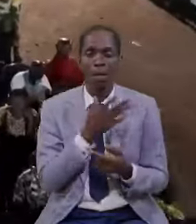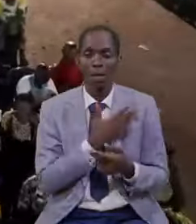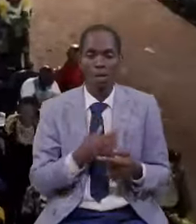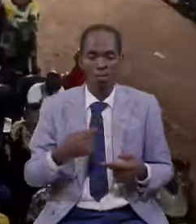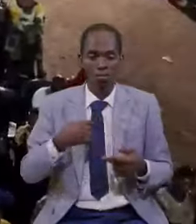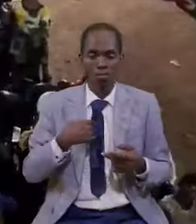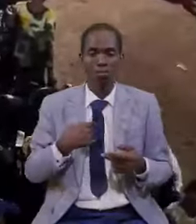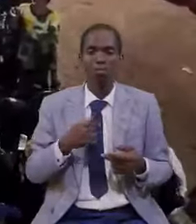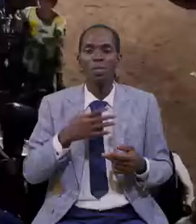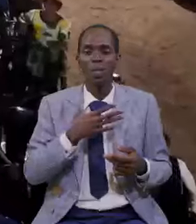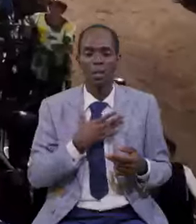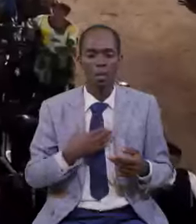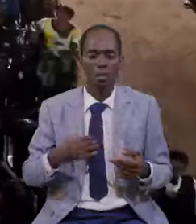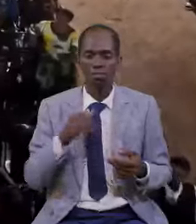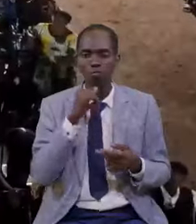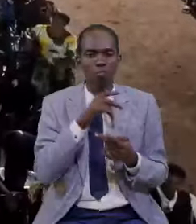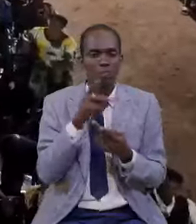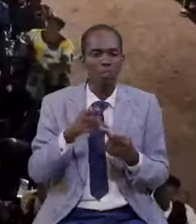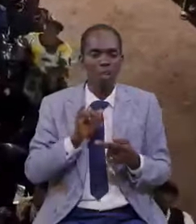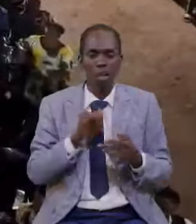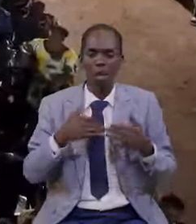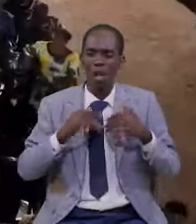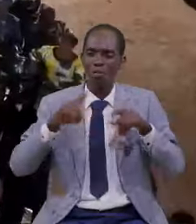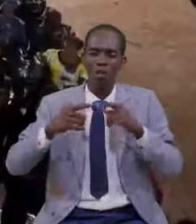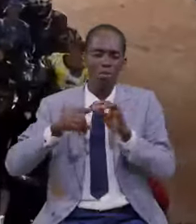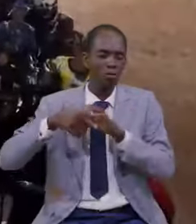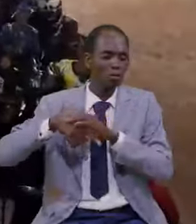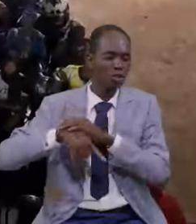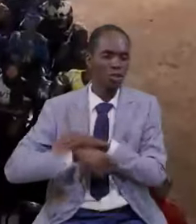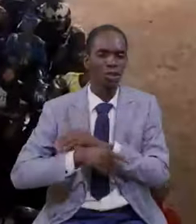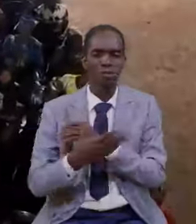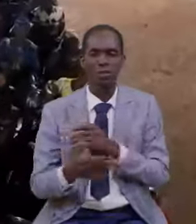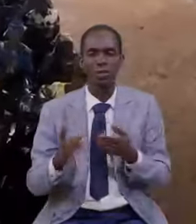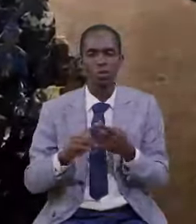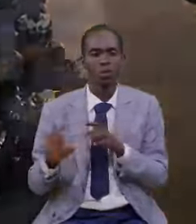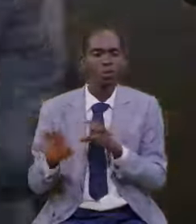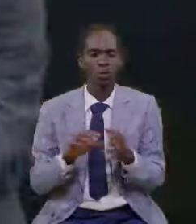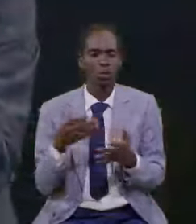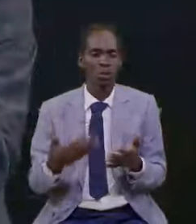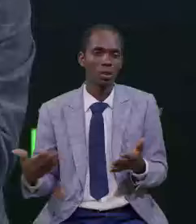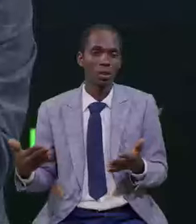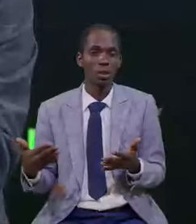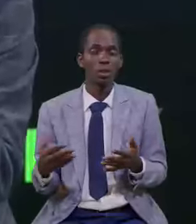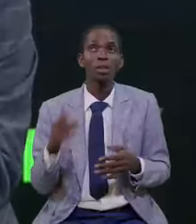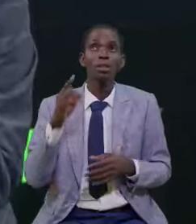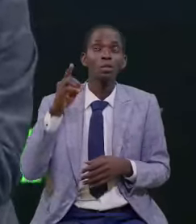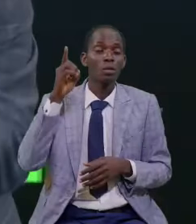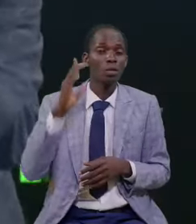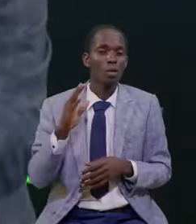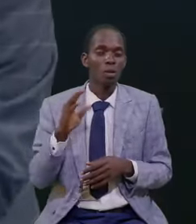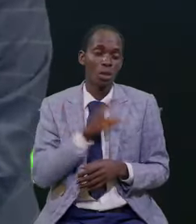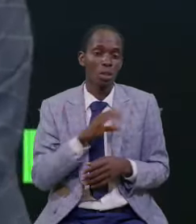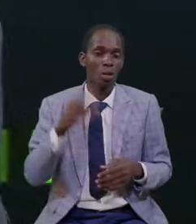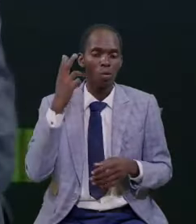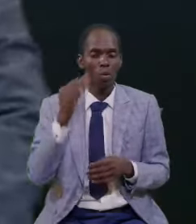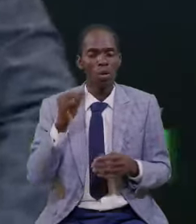gone so far to do this. He was expecting he that has no sin, and Jesus